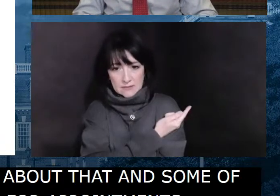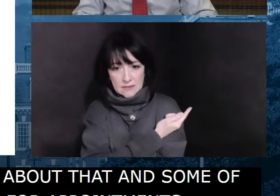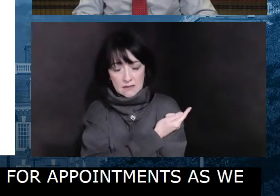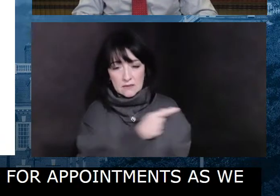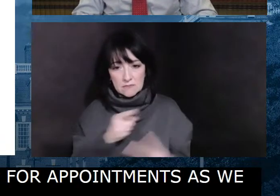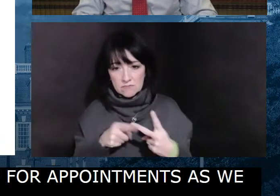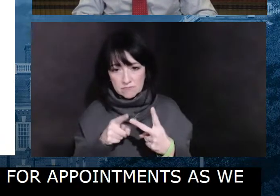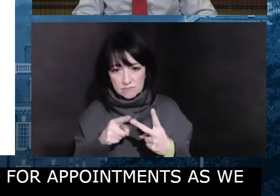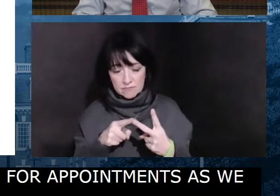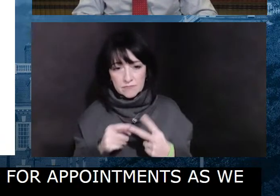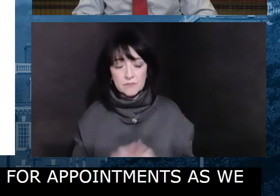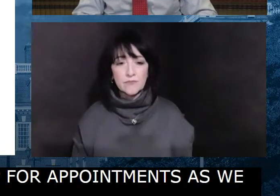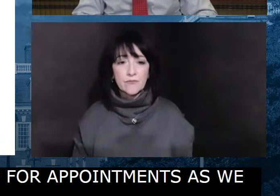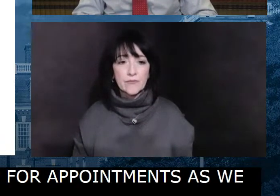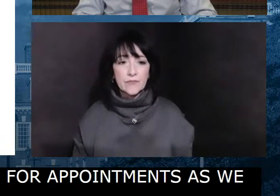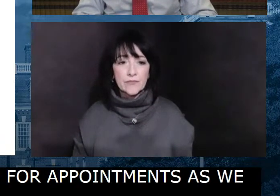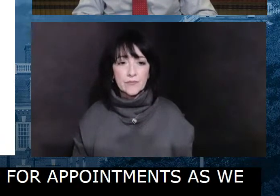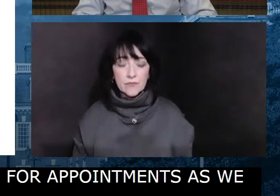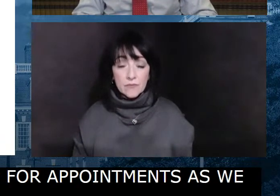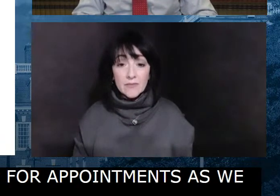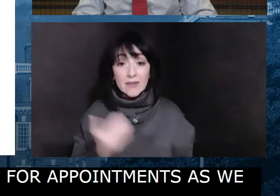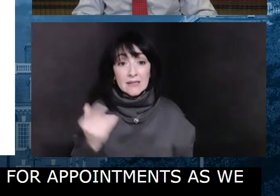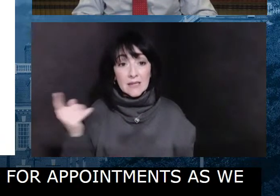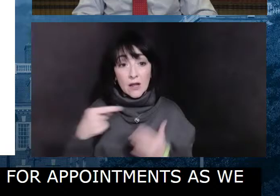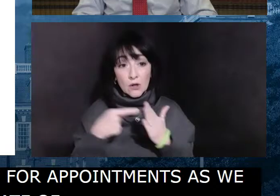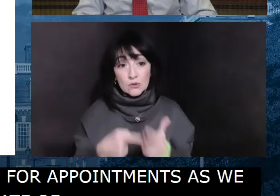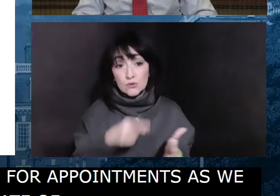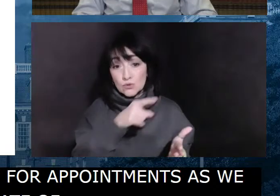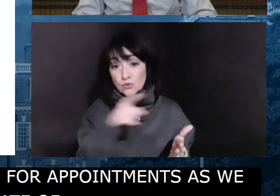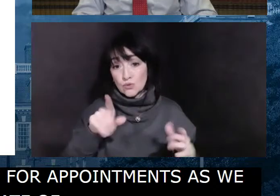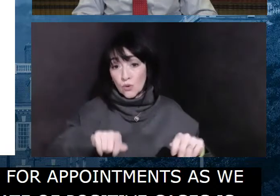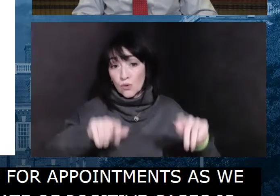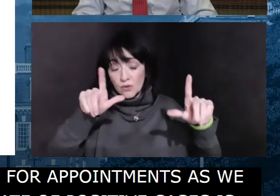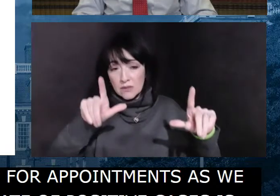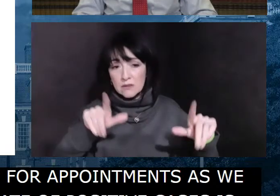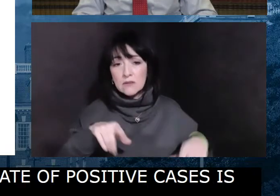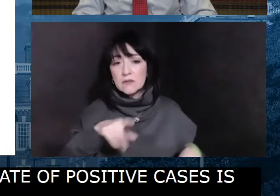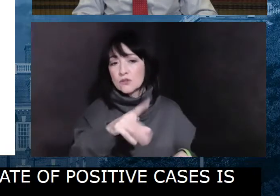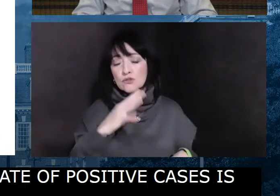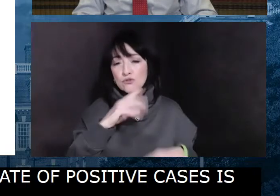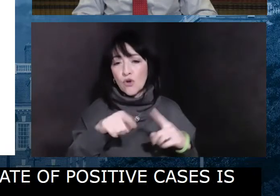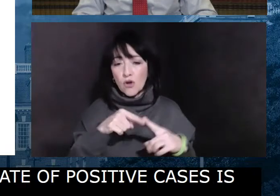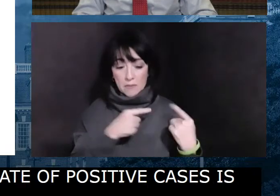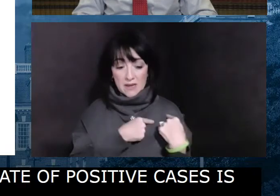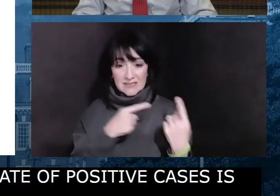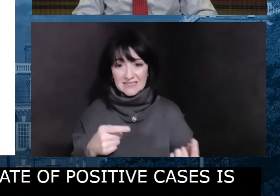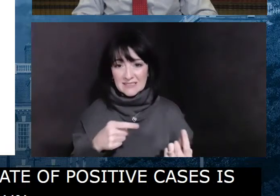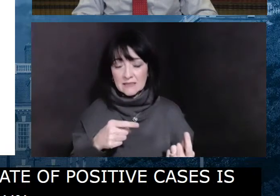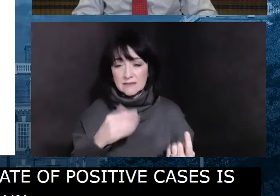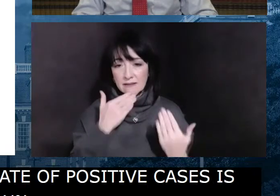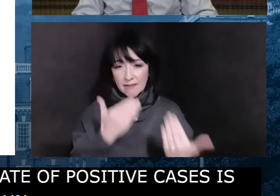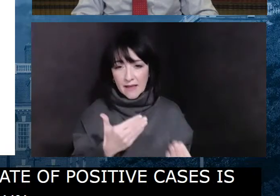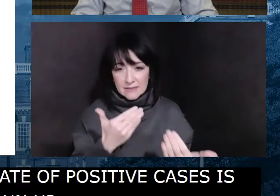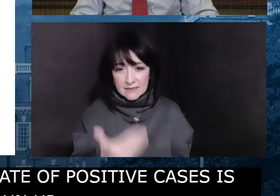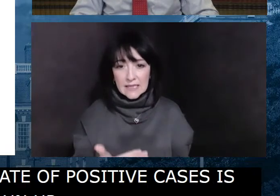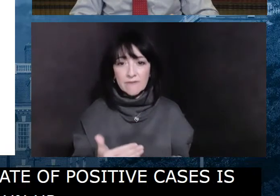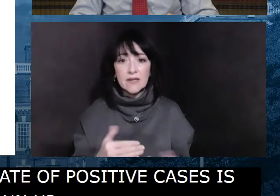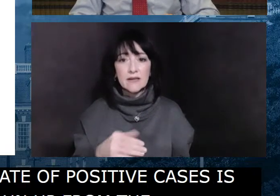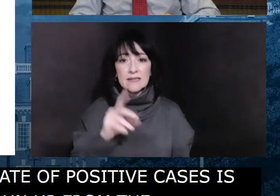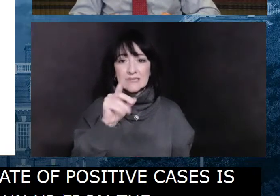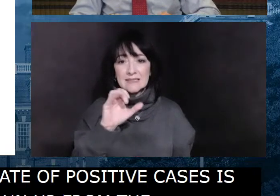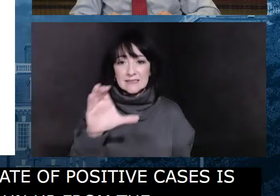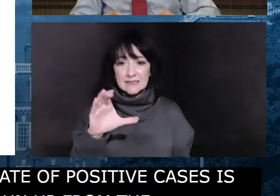see the run up since the Thanksgiving holidays, November, early December, and through the